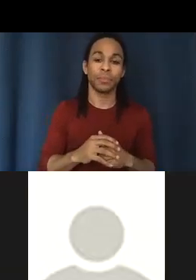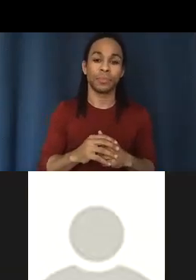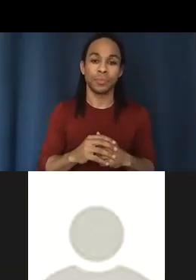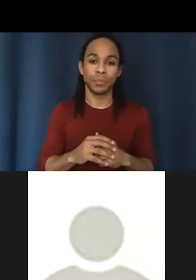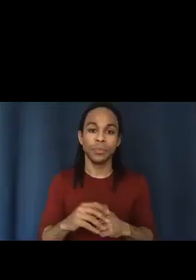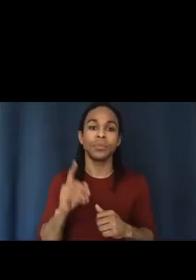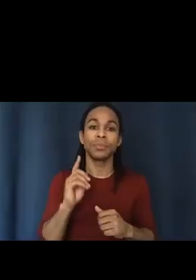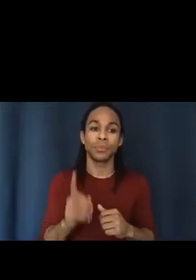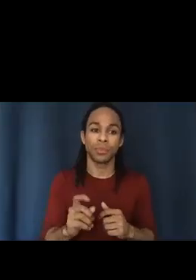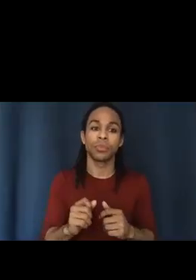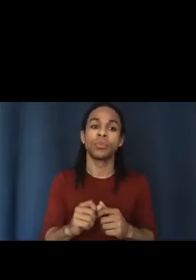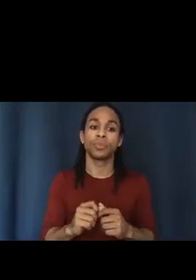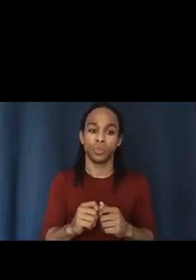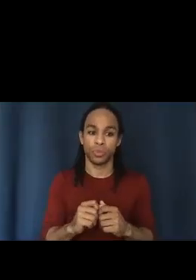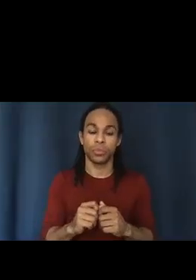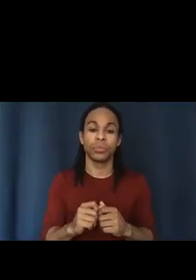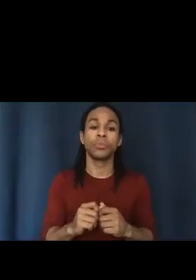Okay.